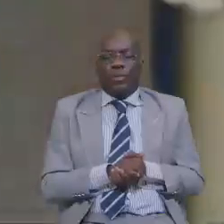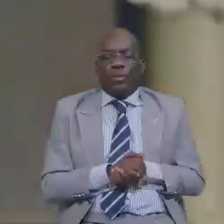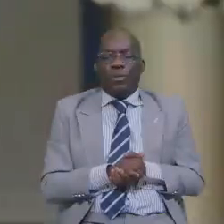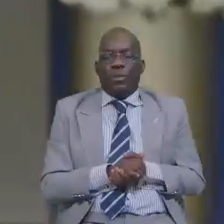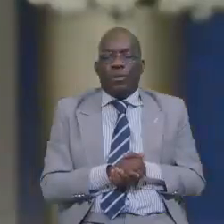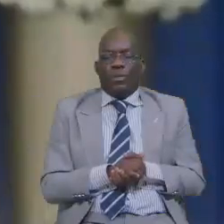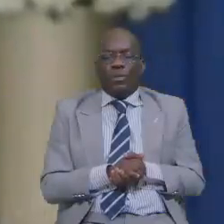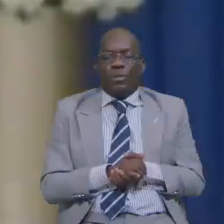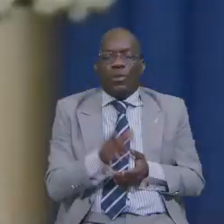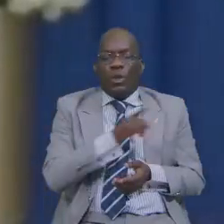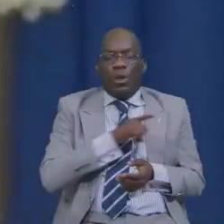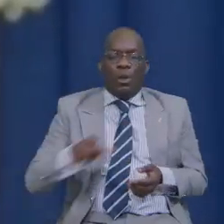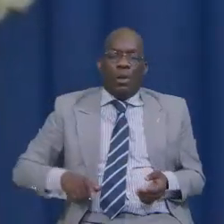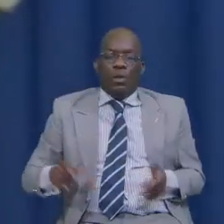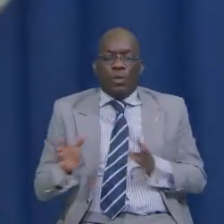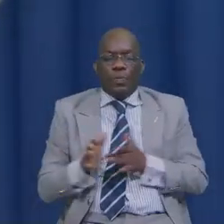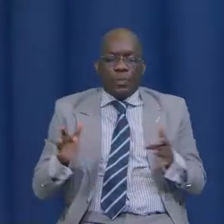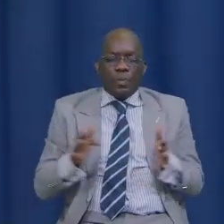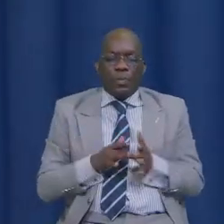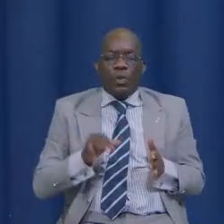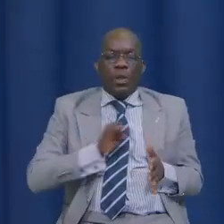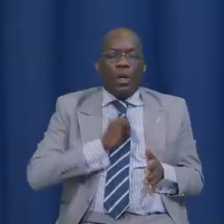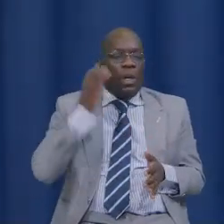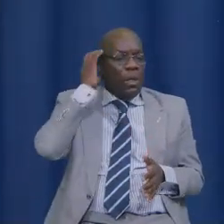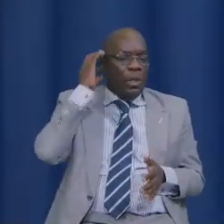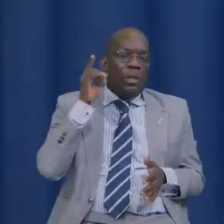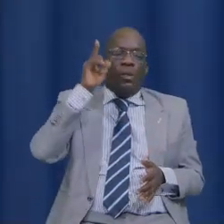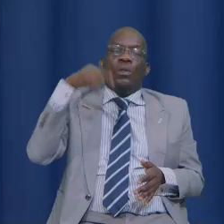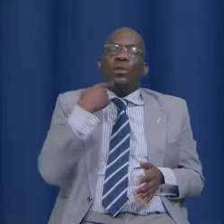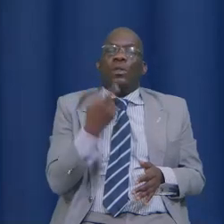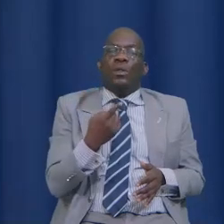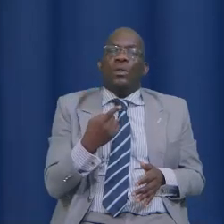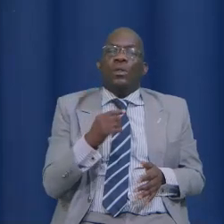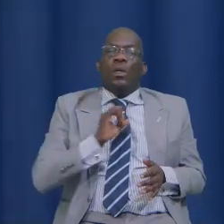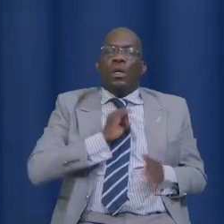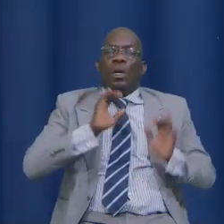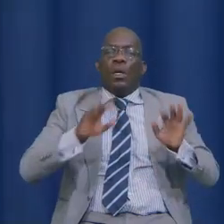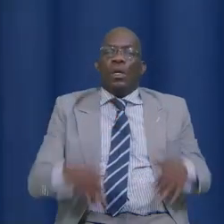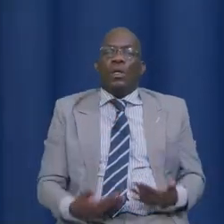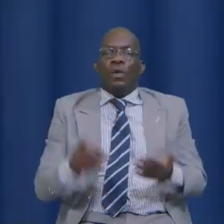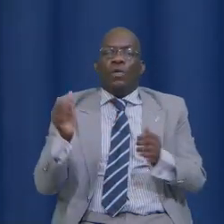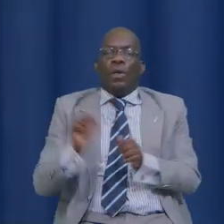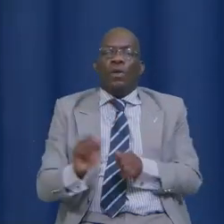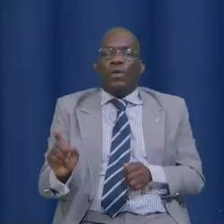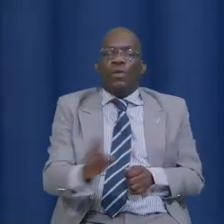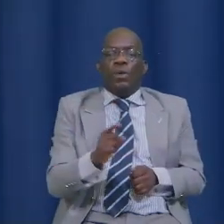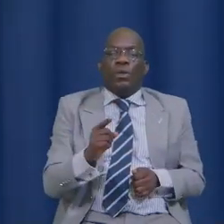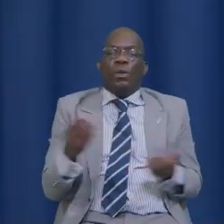Lord Jesus, I hear you saying, I give everyone here the